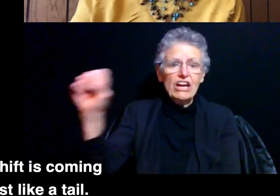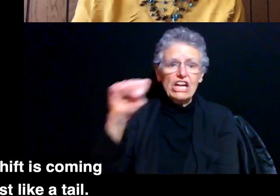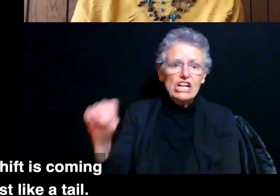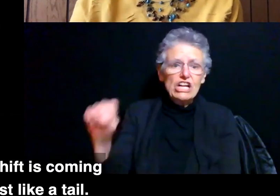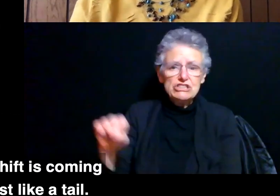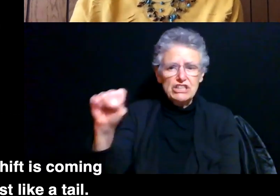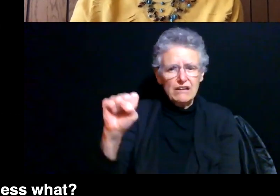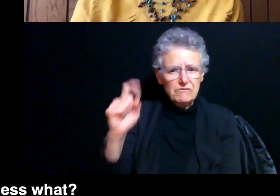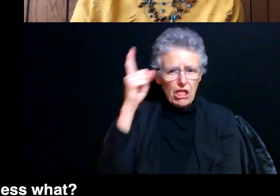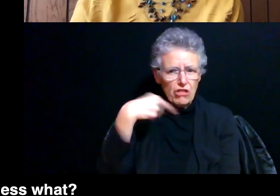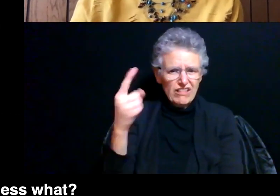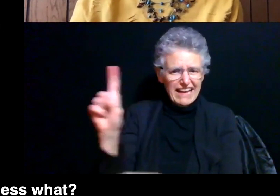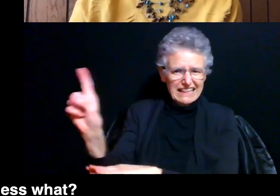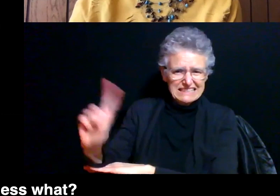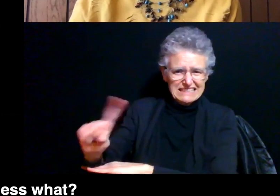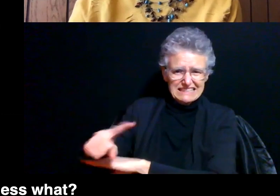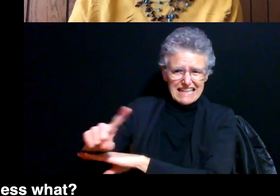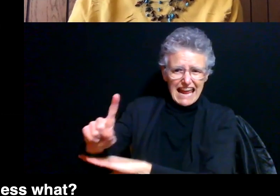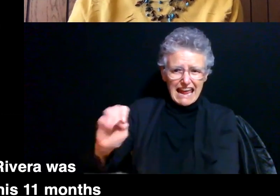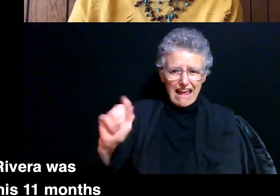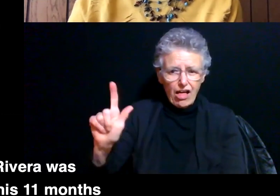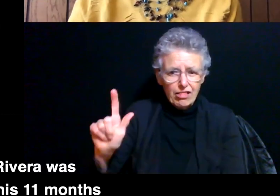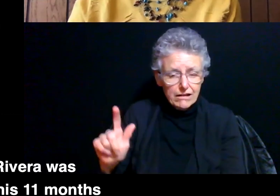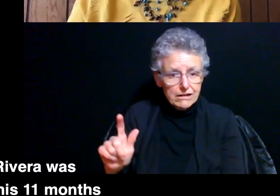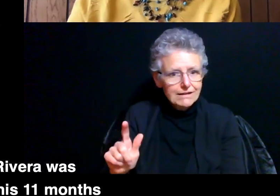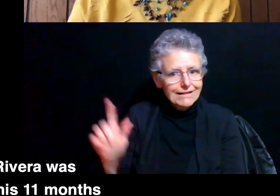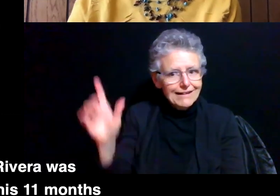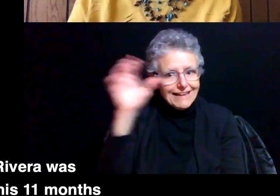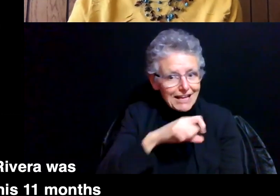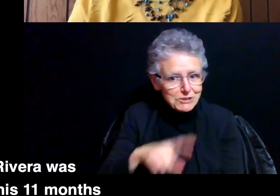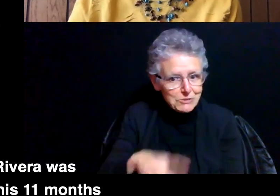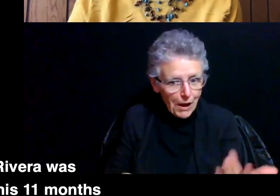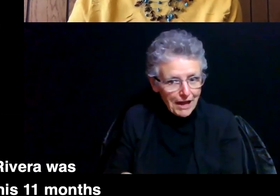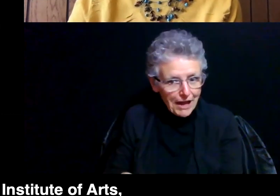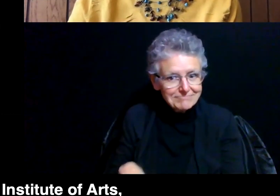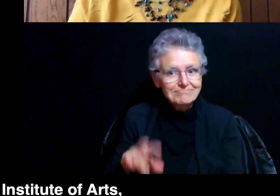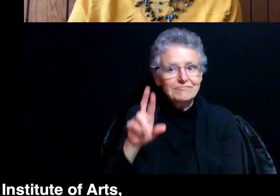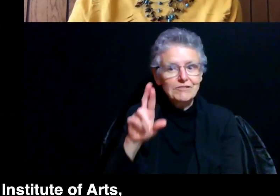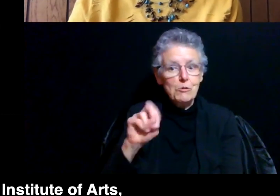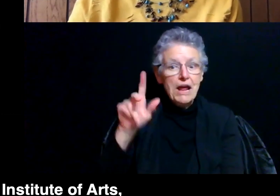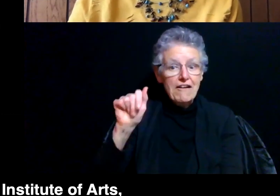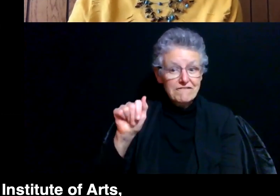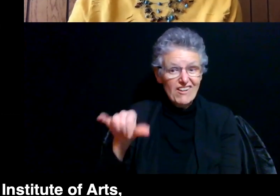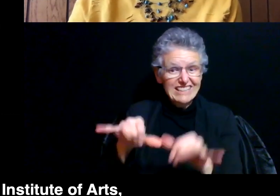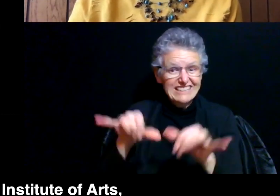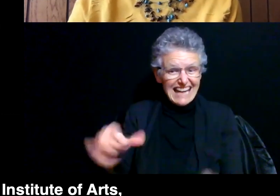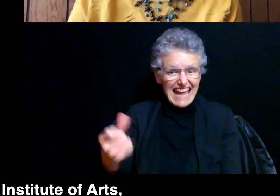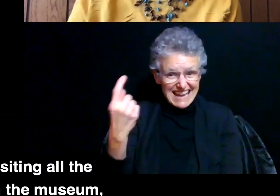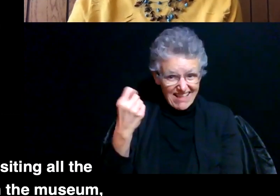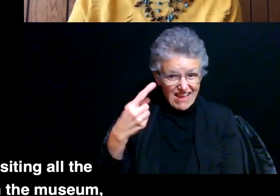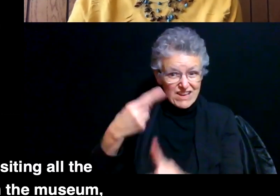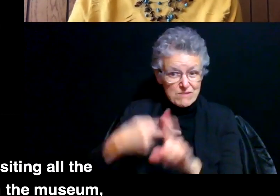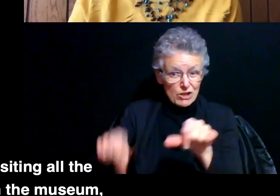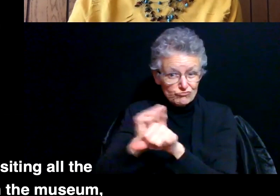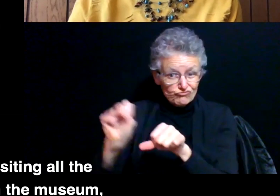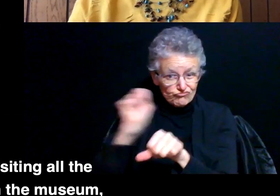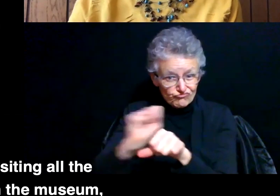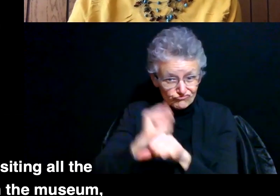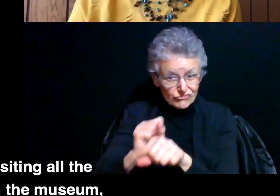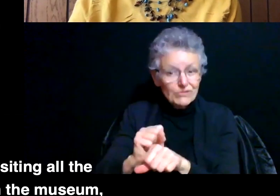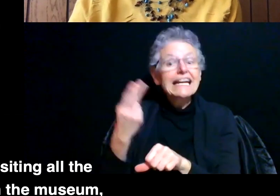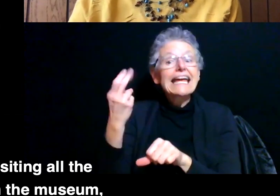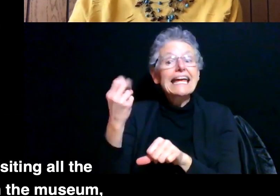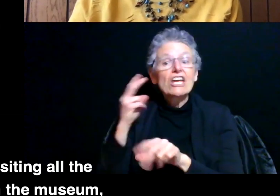like a tail. Well, guess what? New slide shows two art pieces. When Rivera was spending his 11 months at the Detroit Institute of Arts, he was visiting all